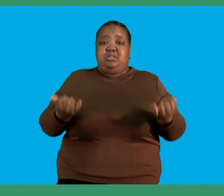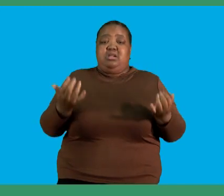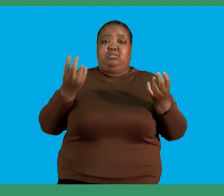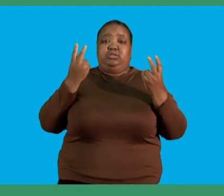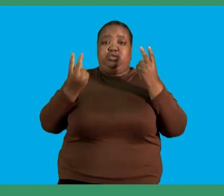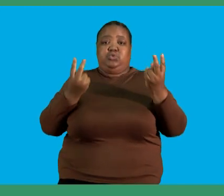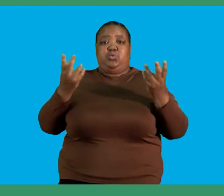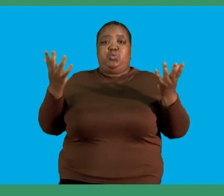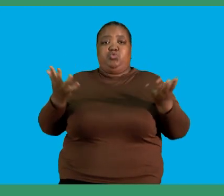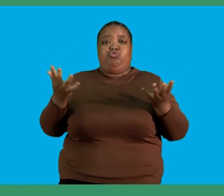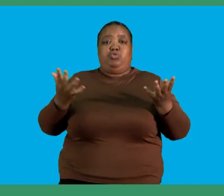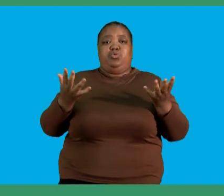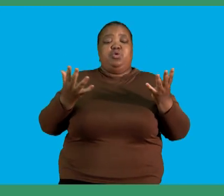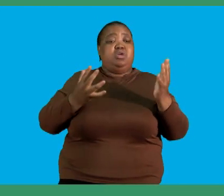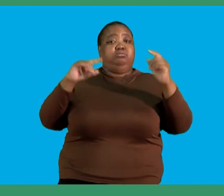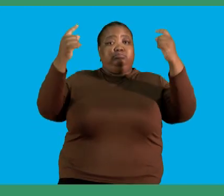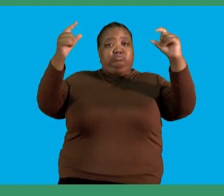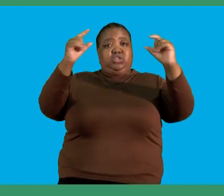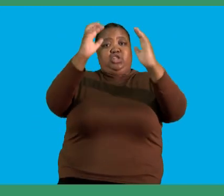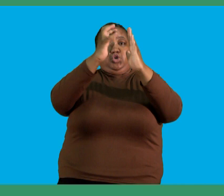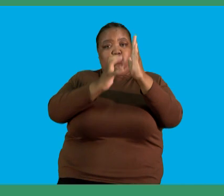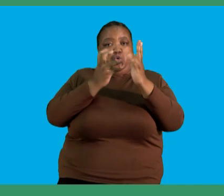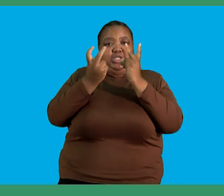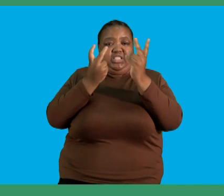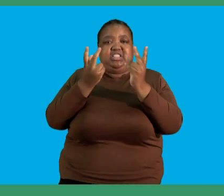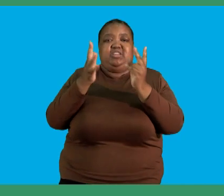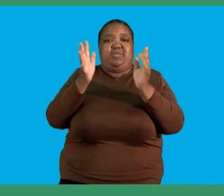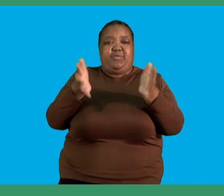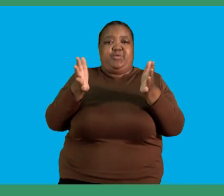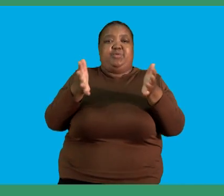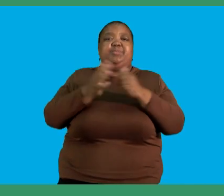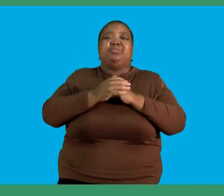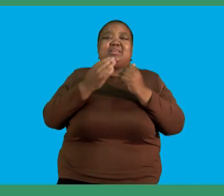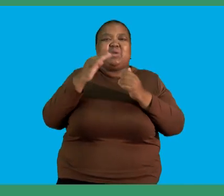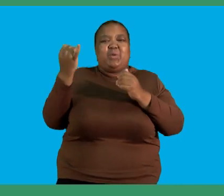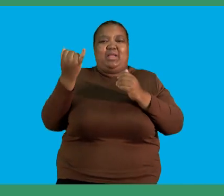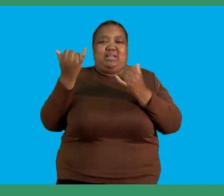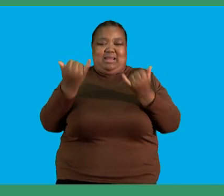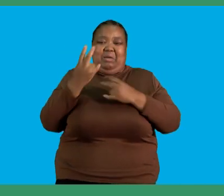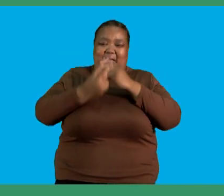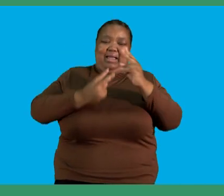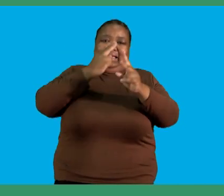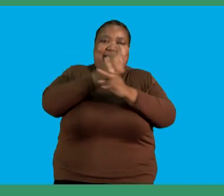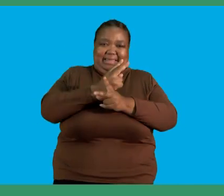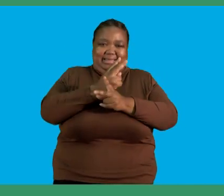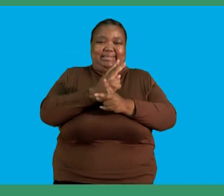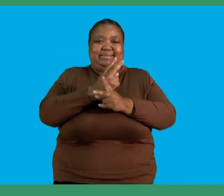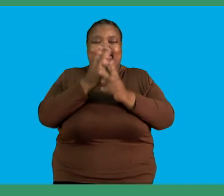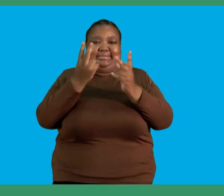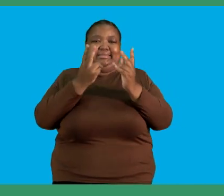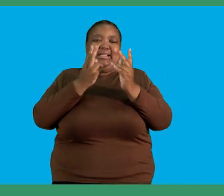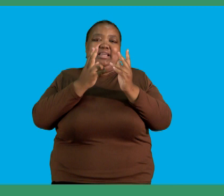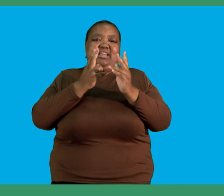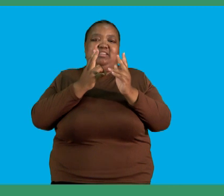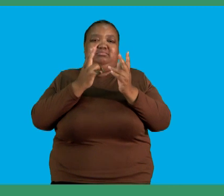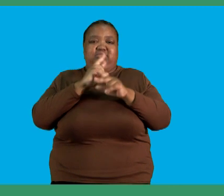we saw it in the scenario. So this would be considered to be repetition because of that reason. And